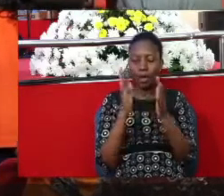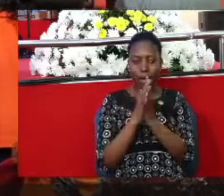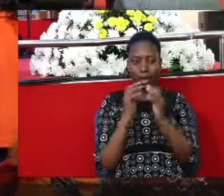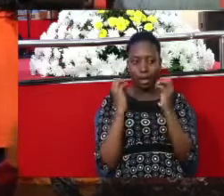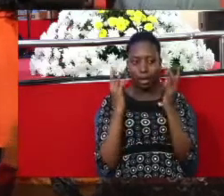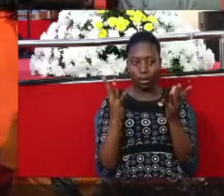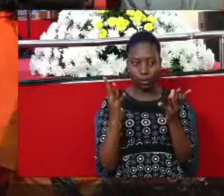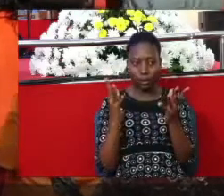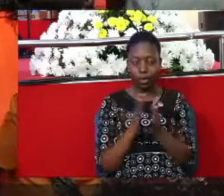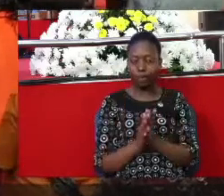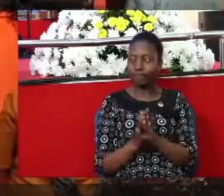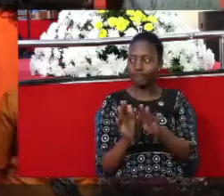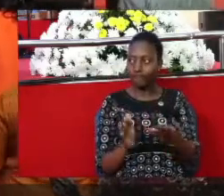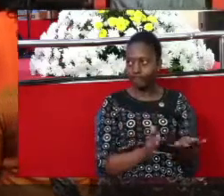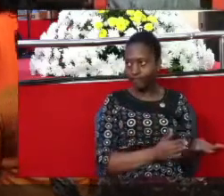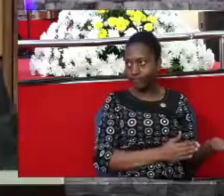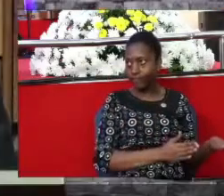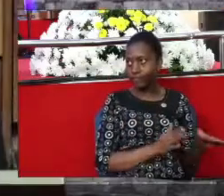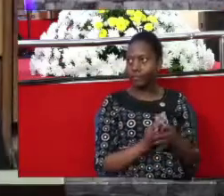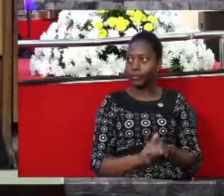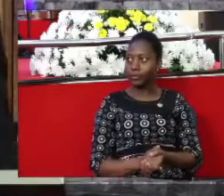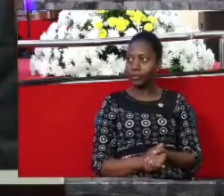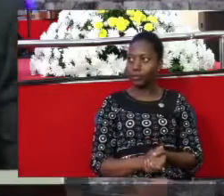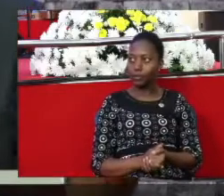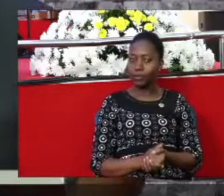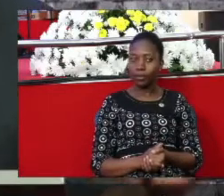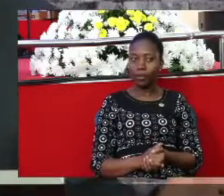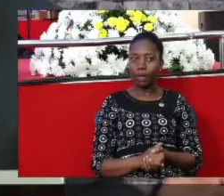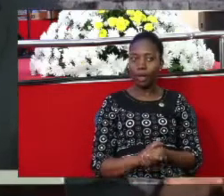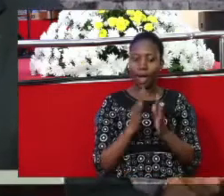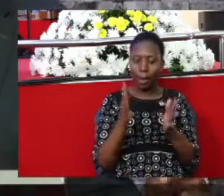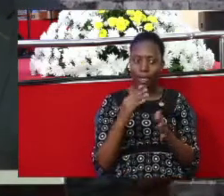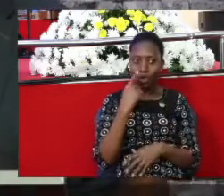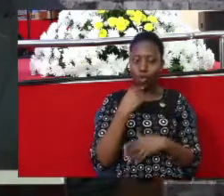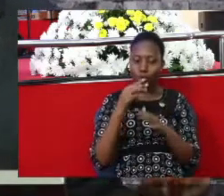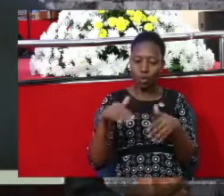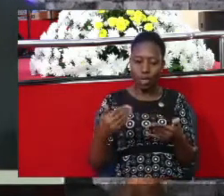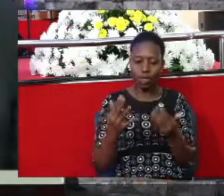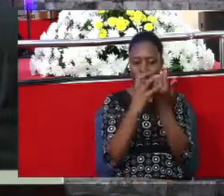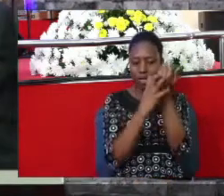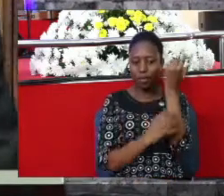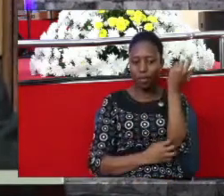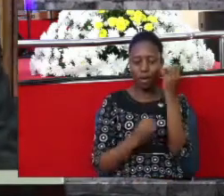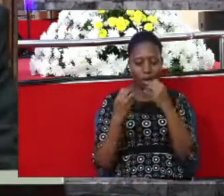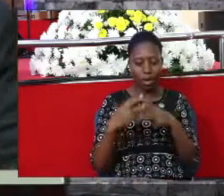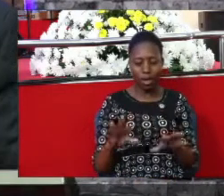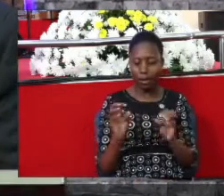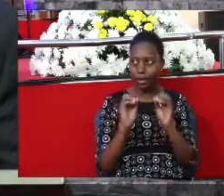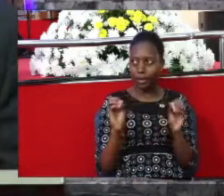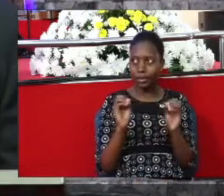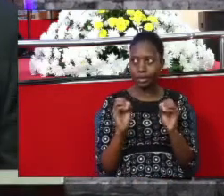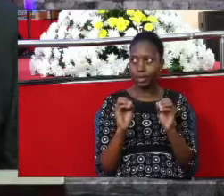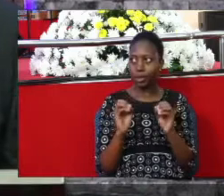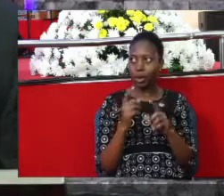Hallelujah. Proverbs 28 verse 27. He who gives to the poor will not lack. But he who hides his